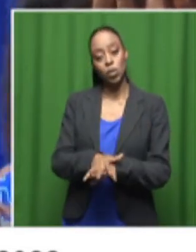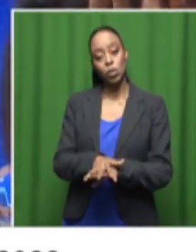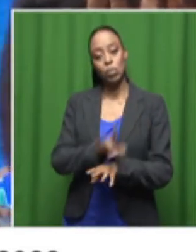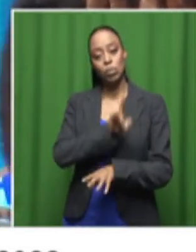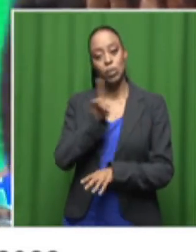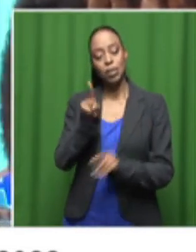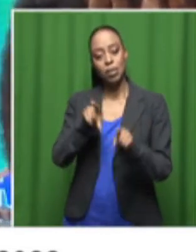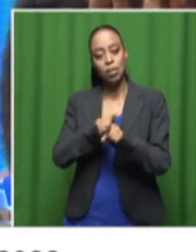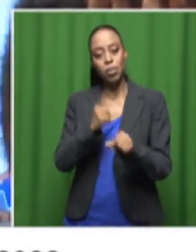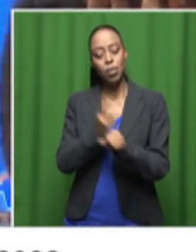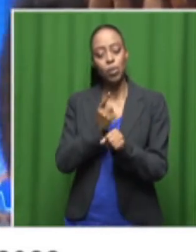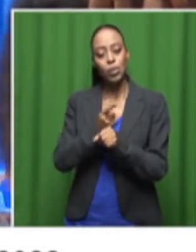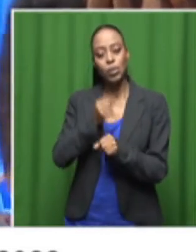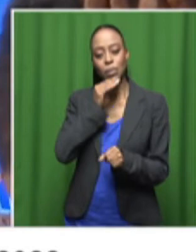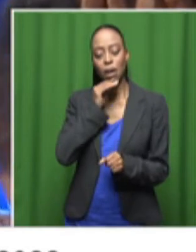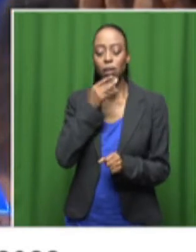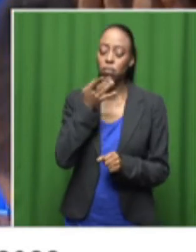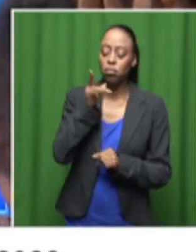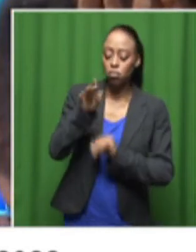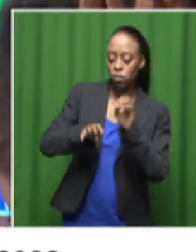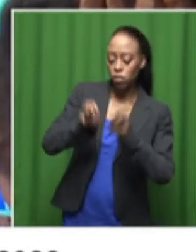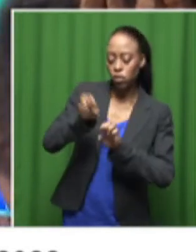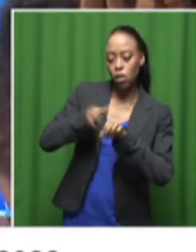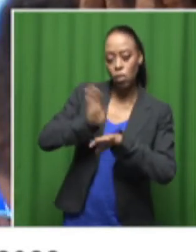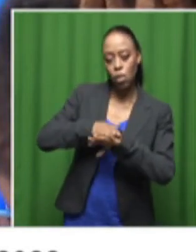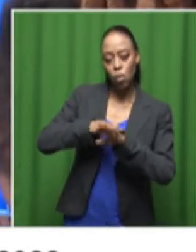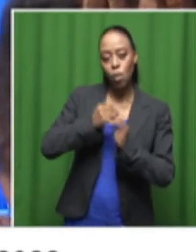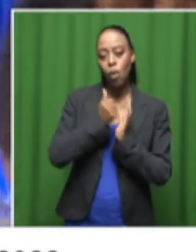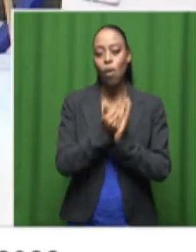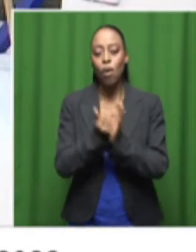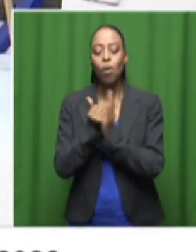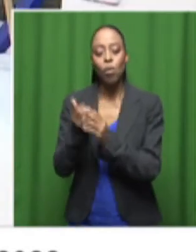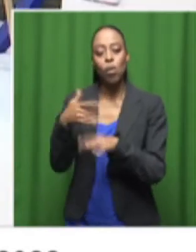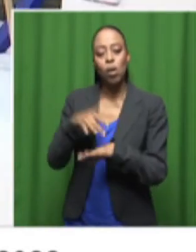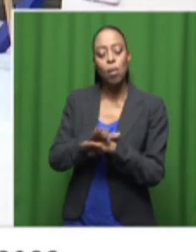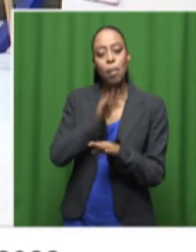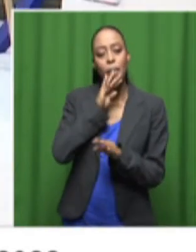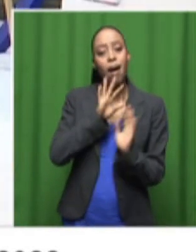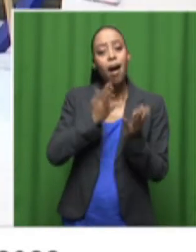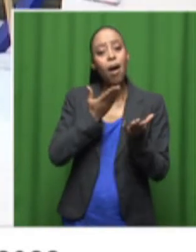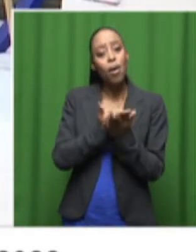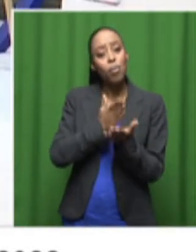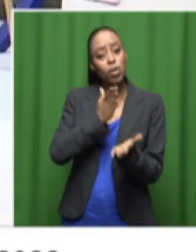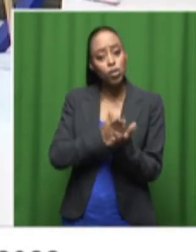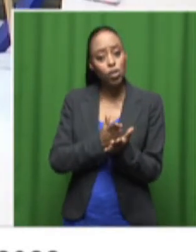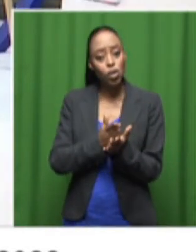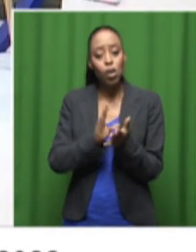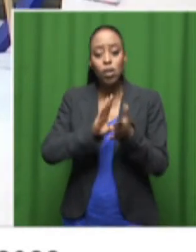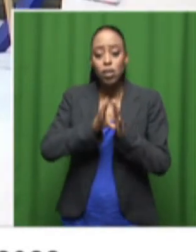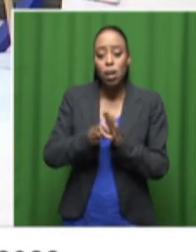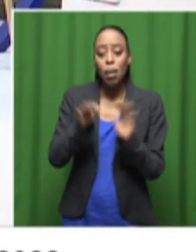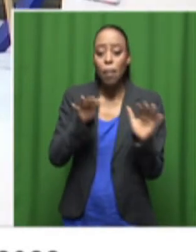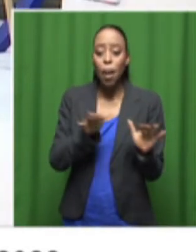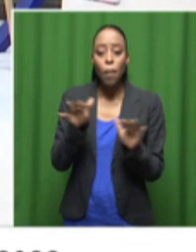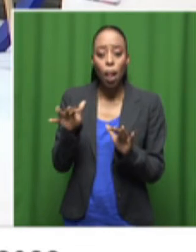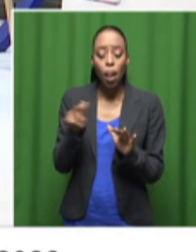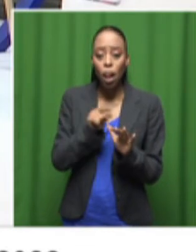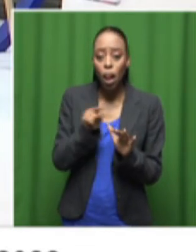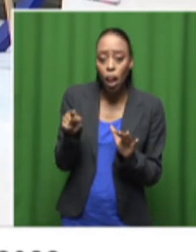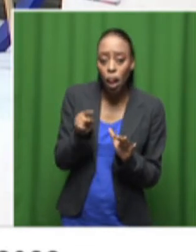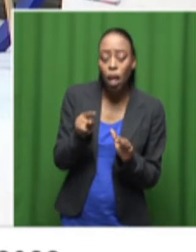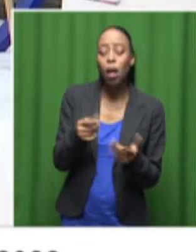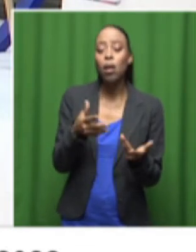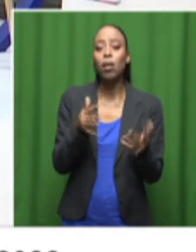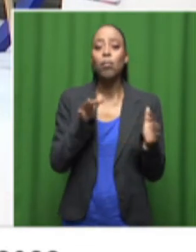you also possibly look at assistive inclusion. How do we make sure that people with disabilities, people